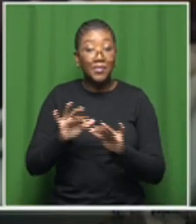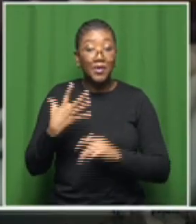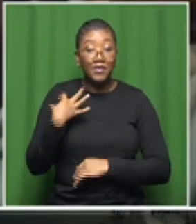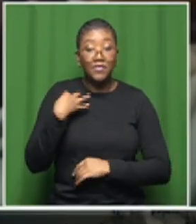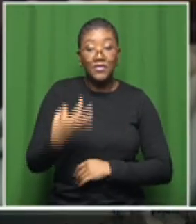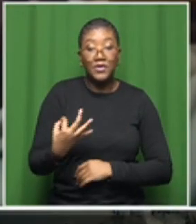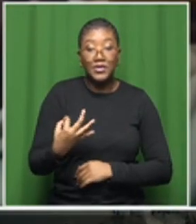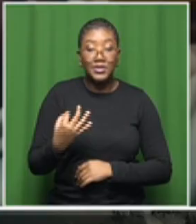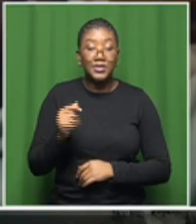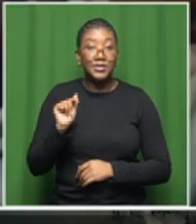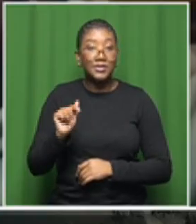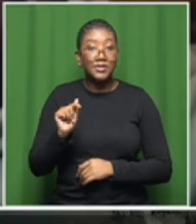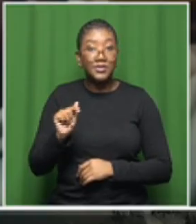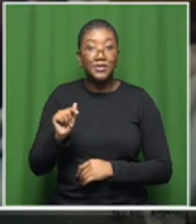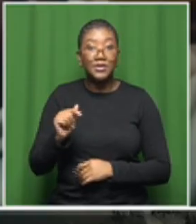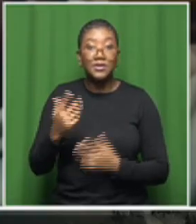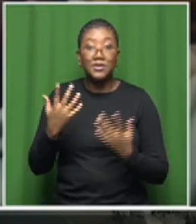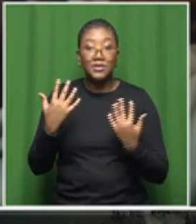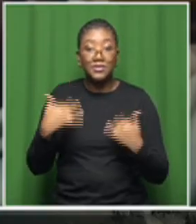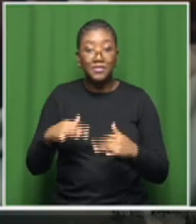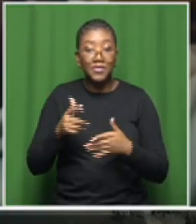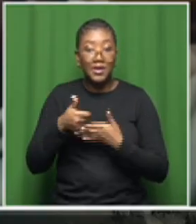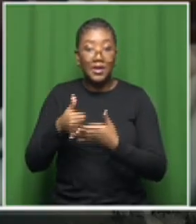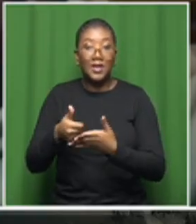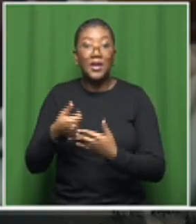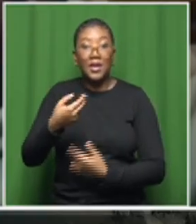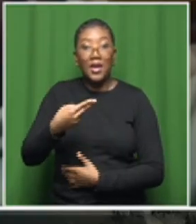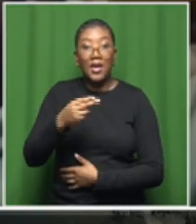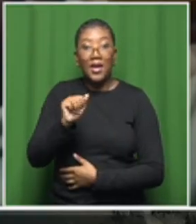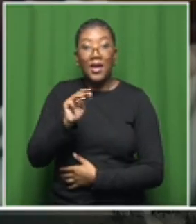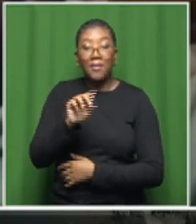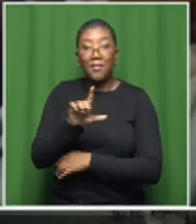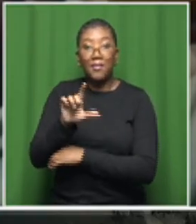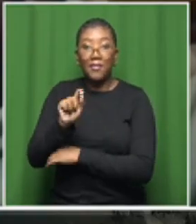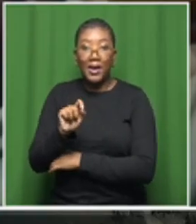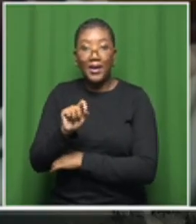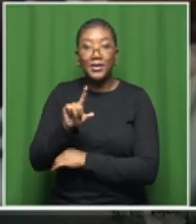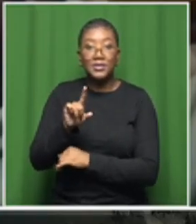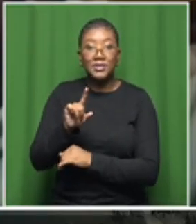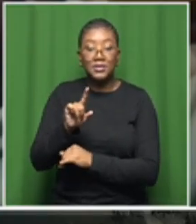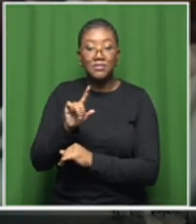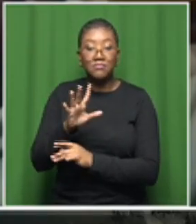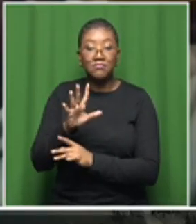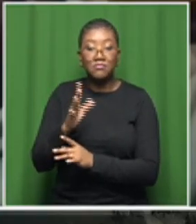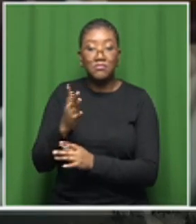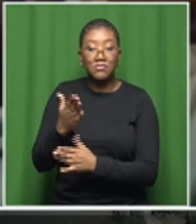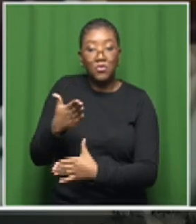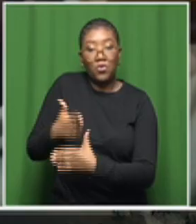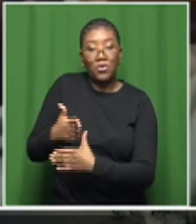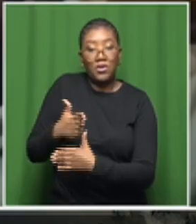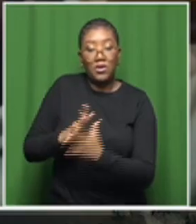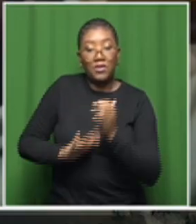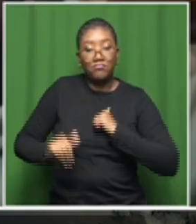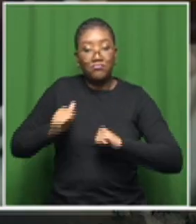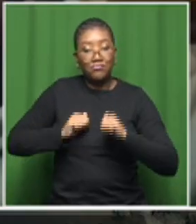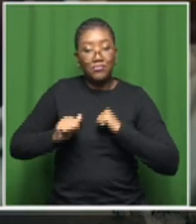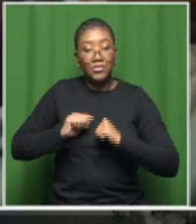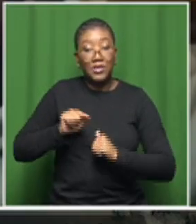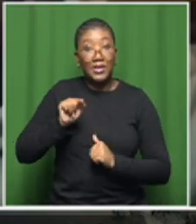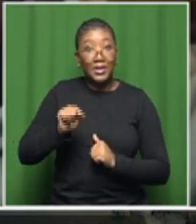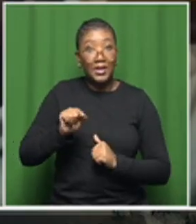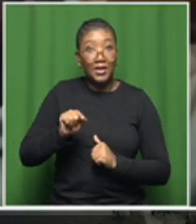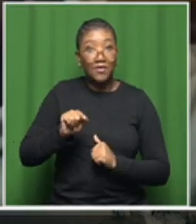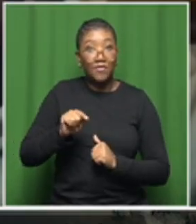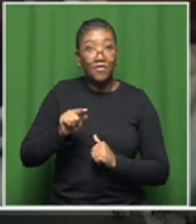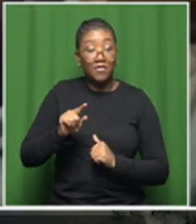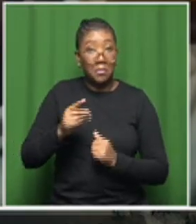contributed specifically to the Hamlet production, similar performances as well, how often are these productions